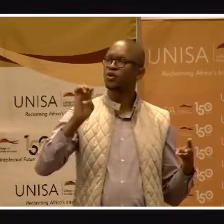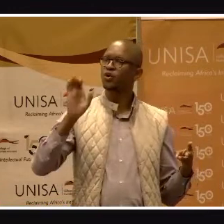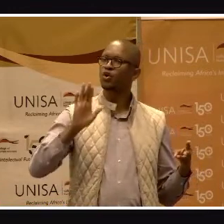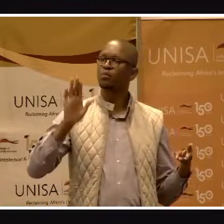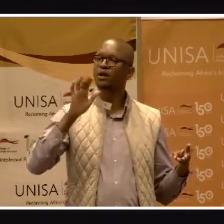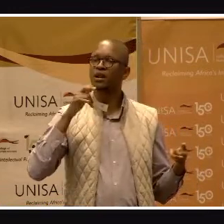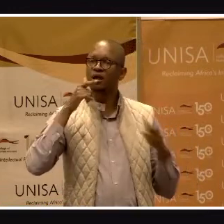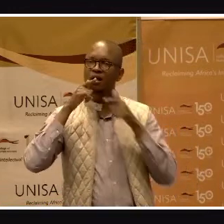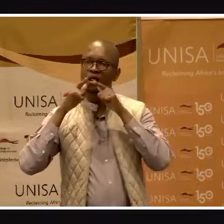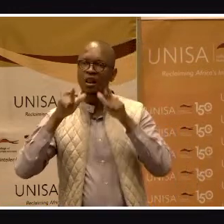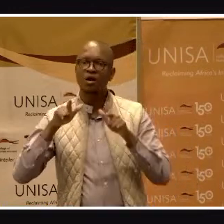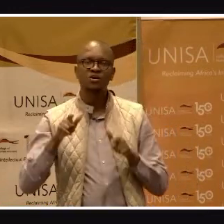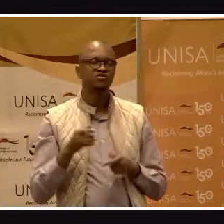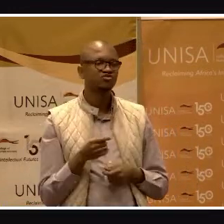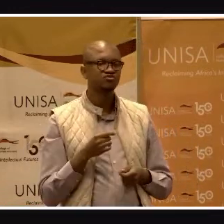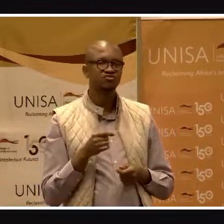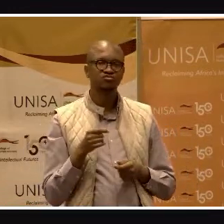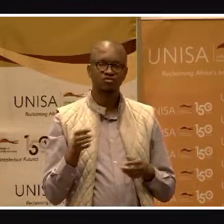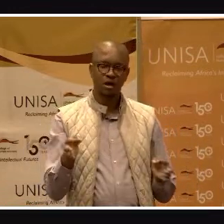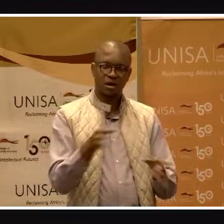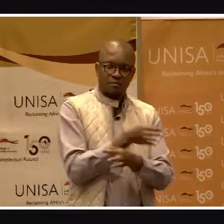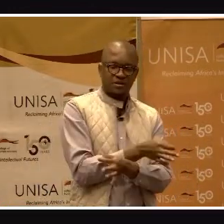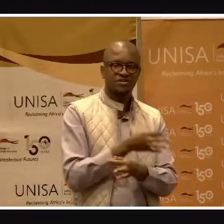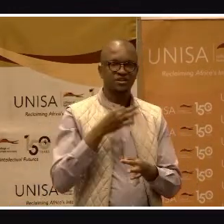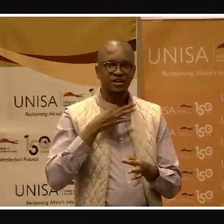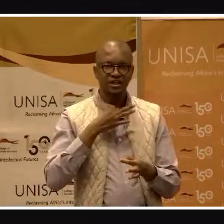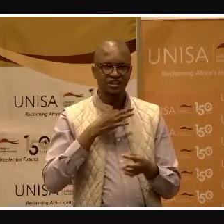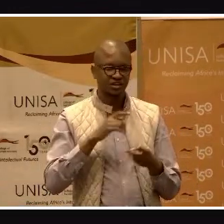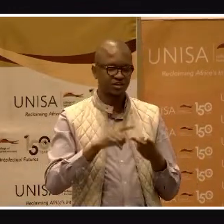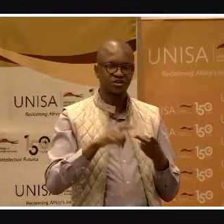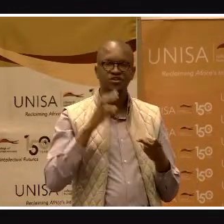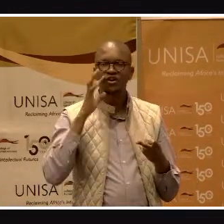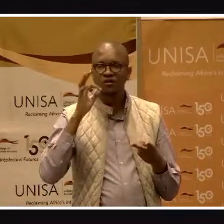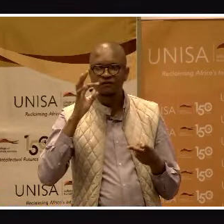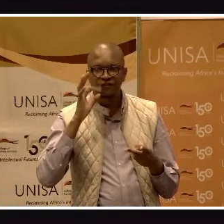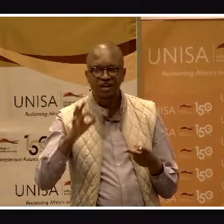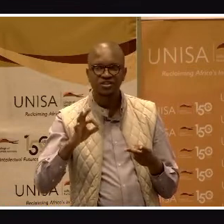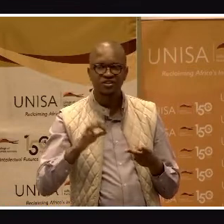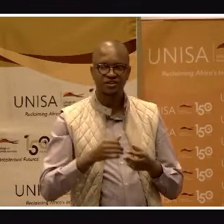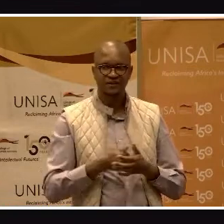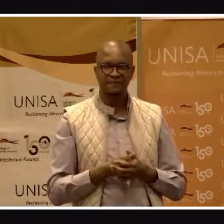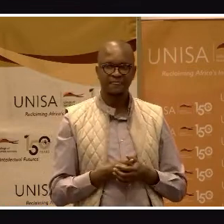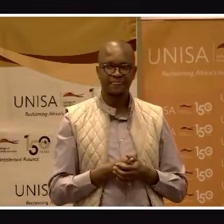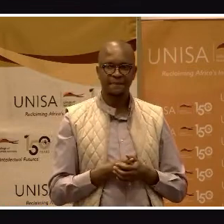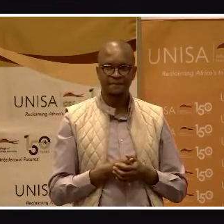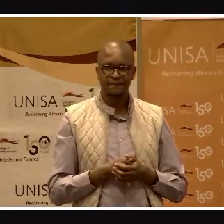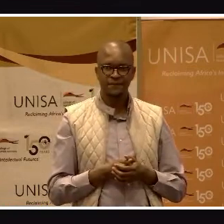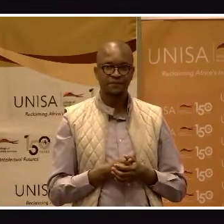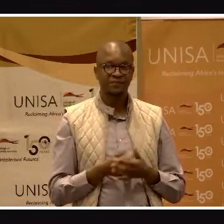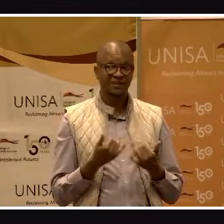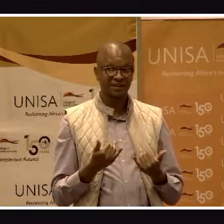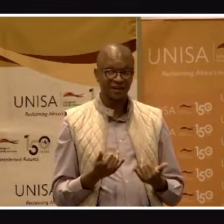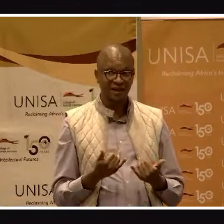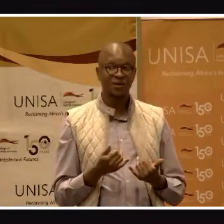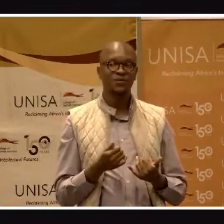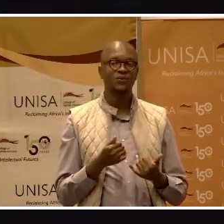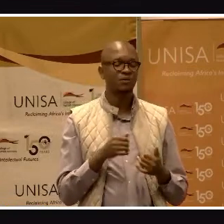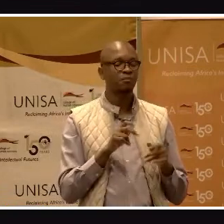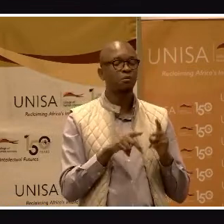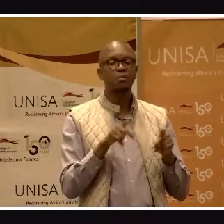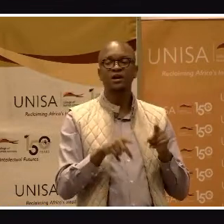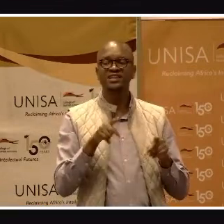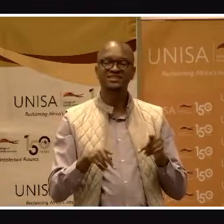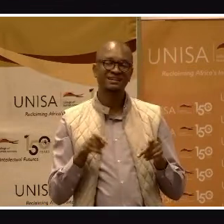and French. Okay, a sizable segment of this population have already been cut off from the political, economic, and